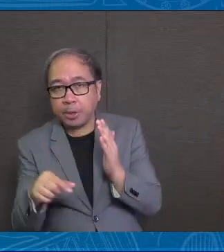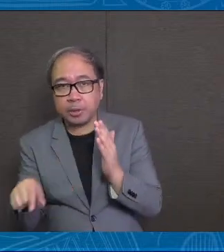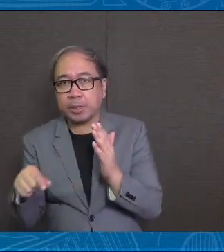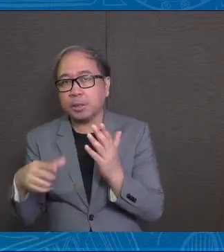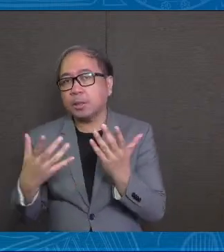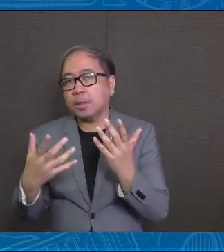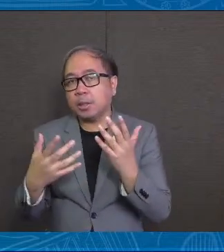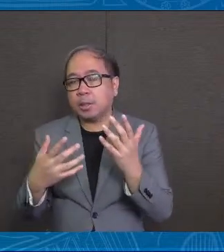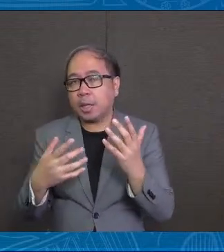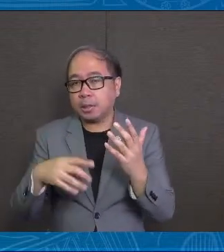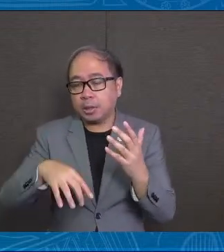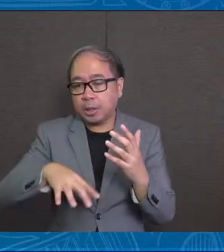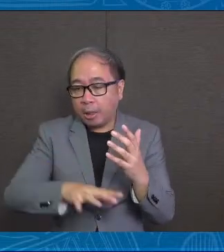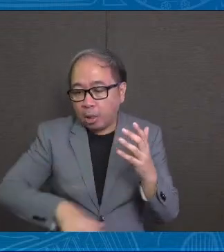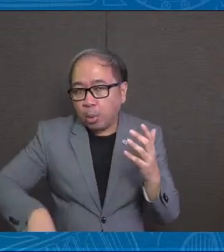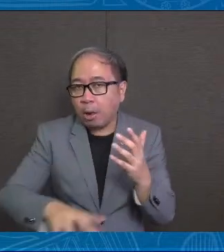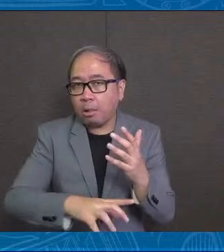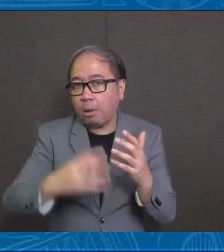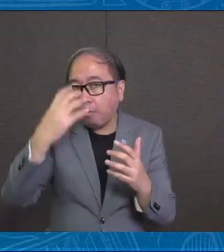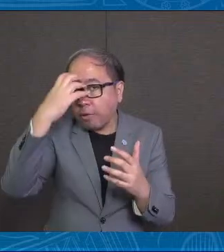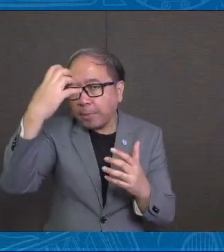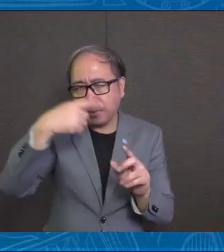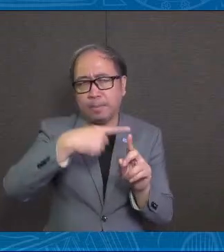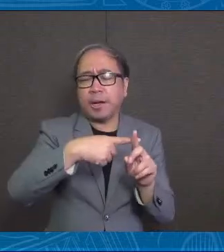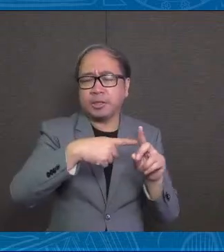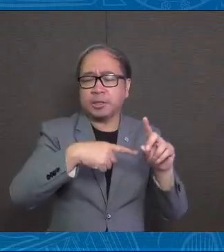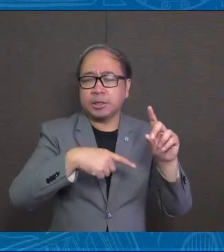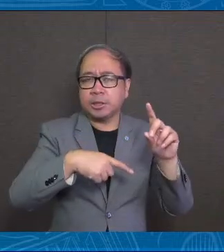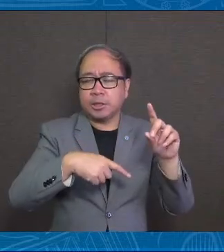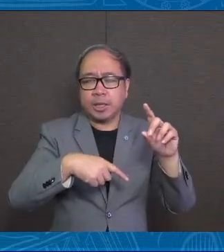also quite important to actually